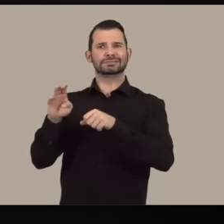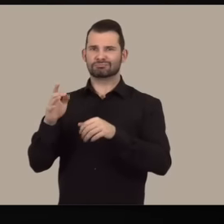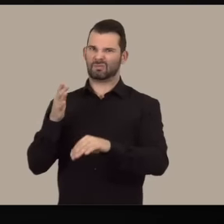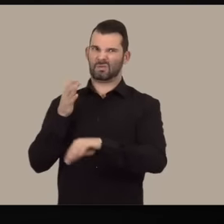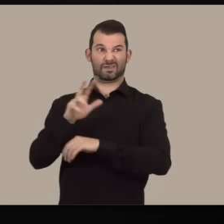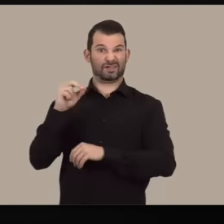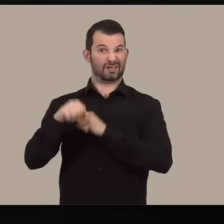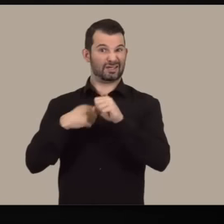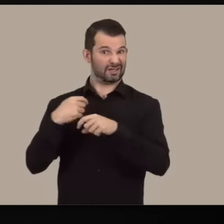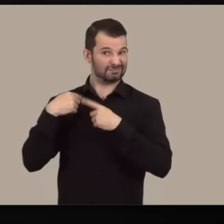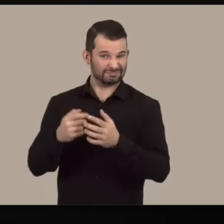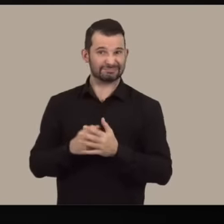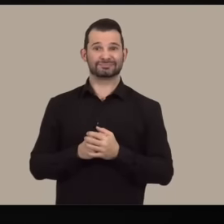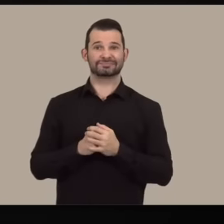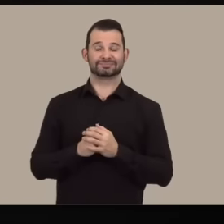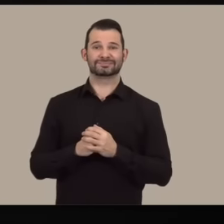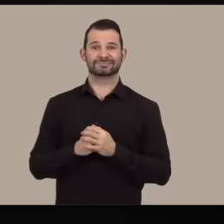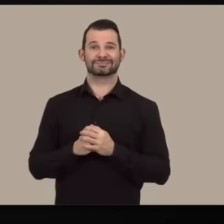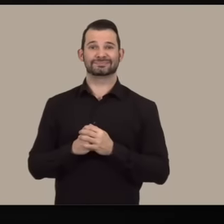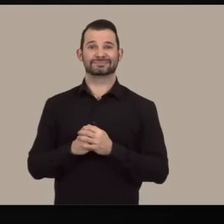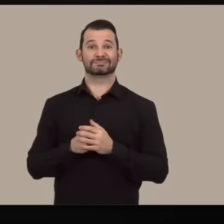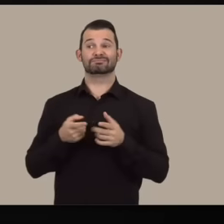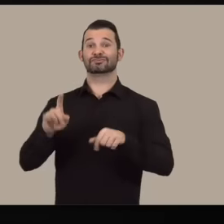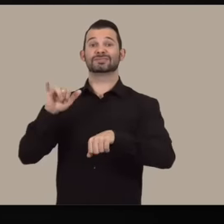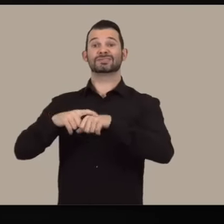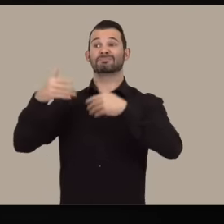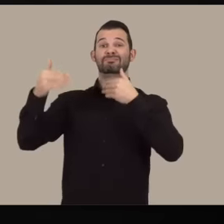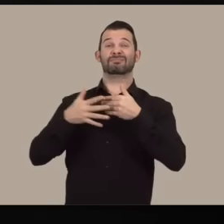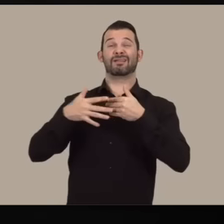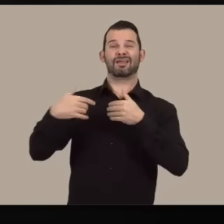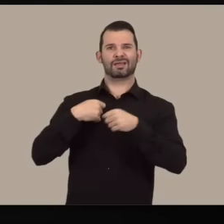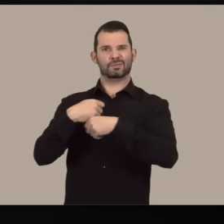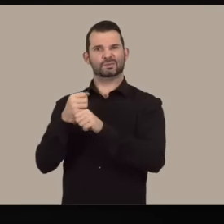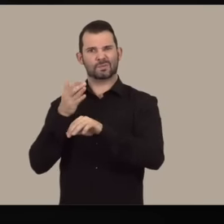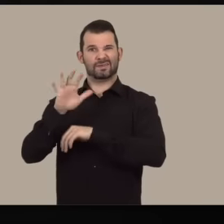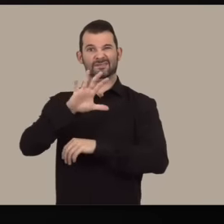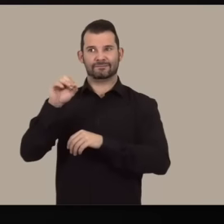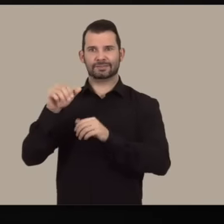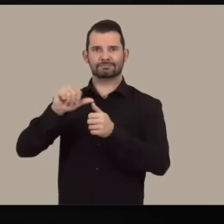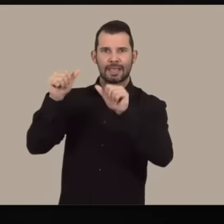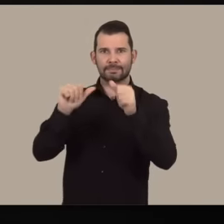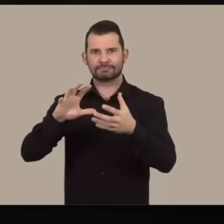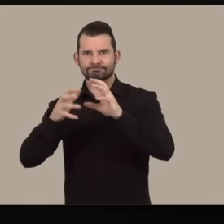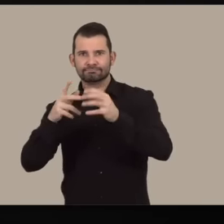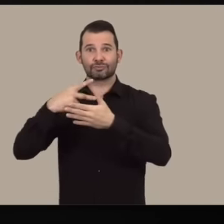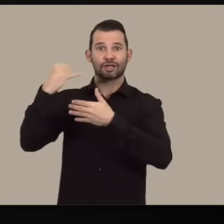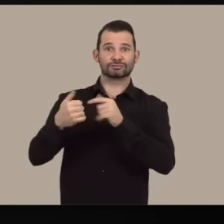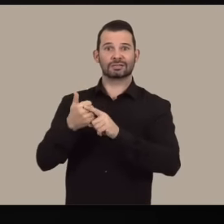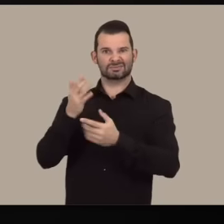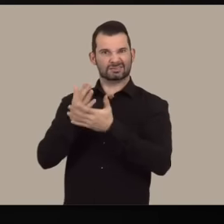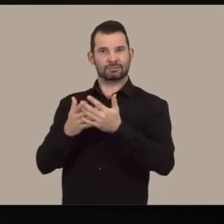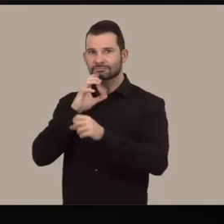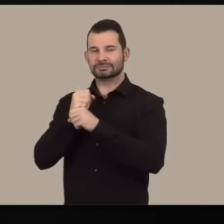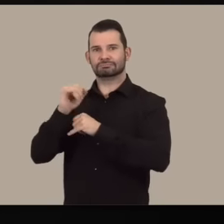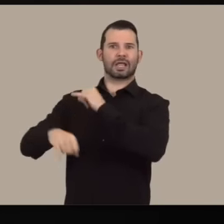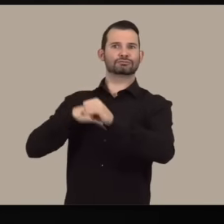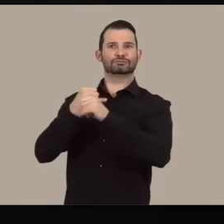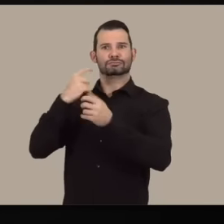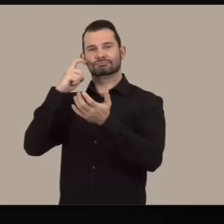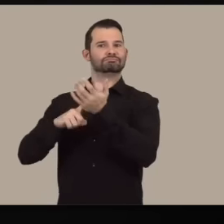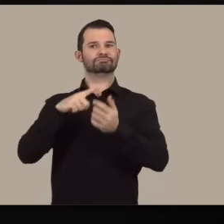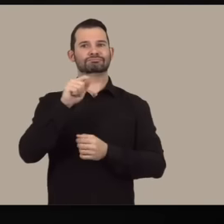to be in the film business for over 30 years. In that time, I produced over 50 animated projects,